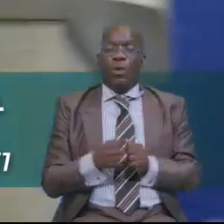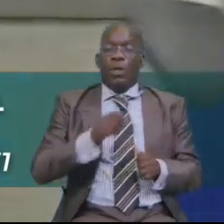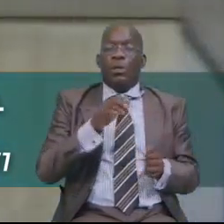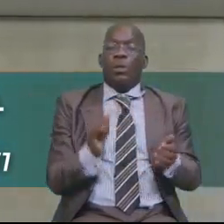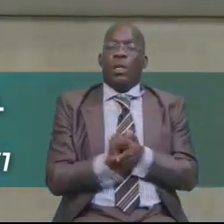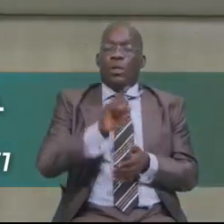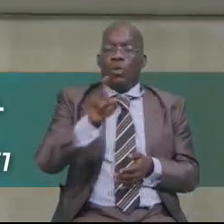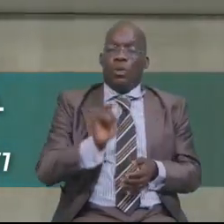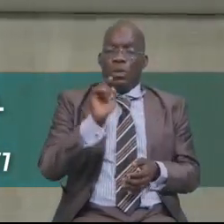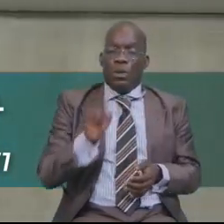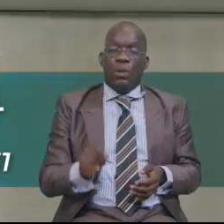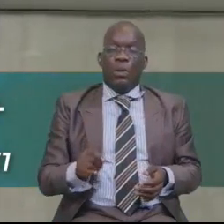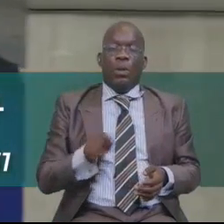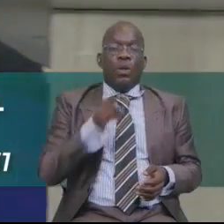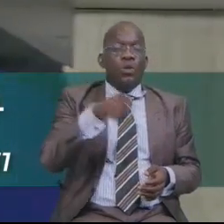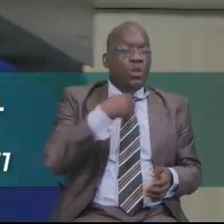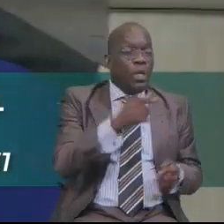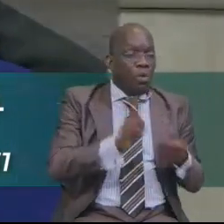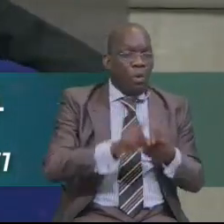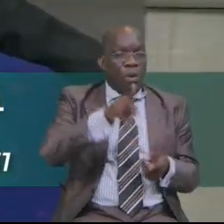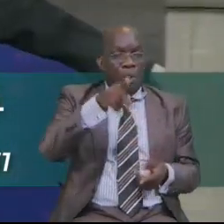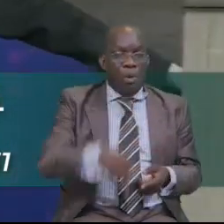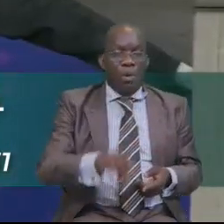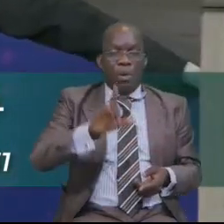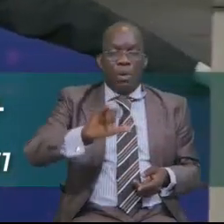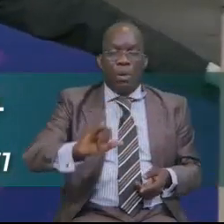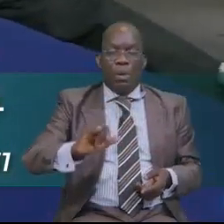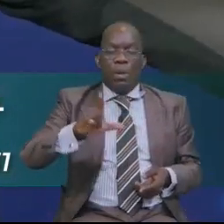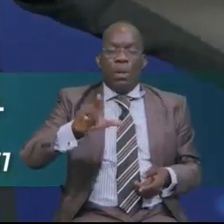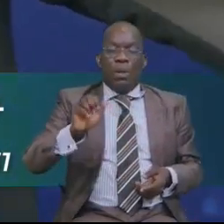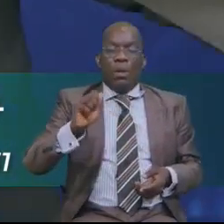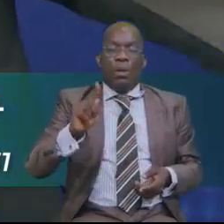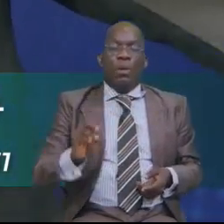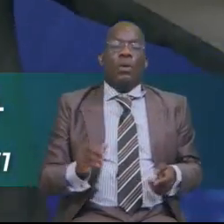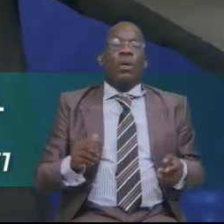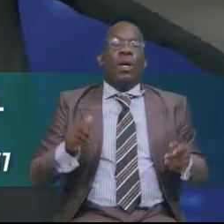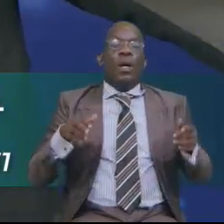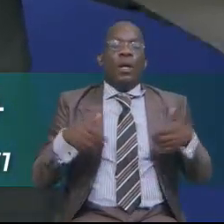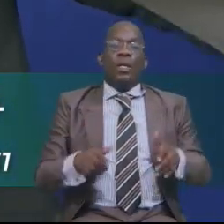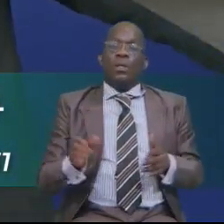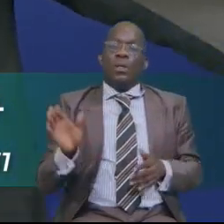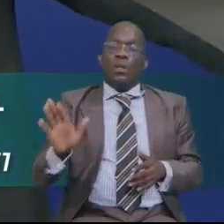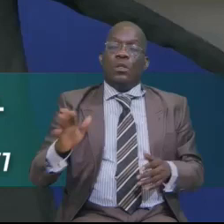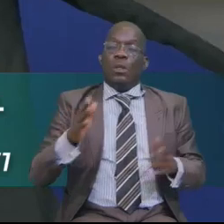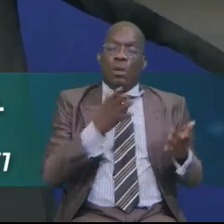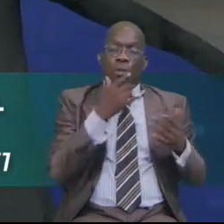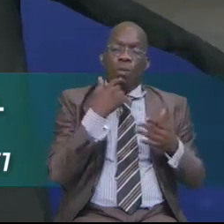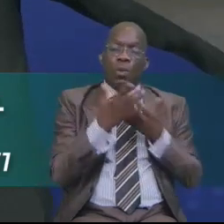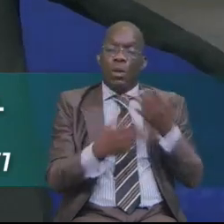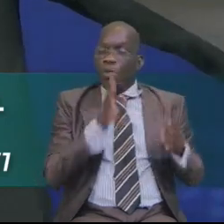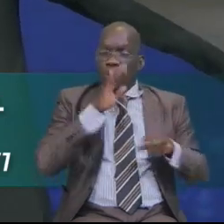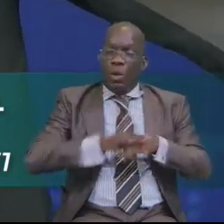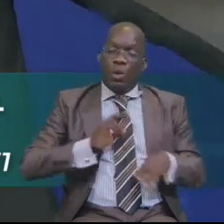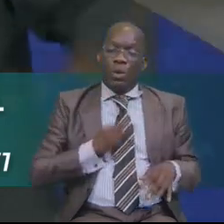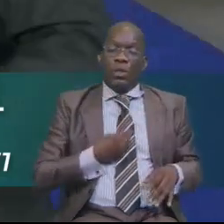say unto Pilate, let his blood be upon us and upon our